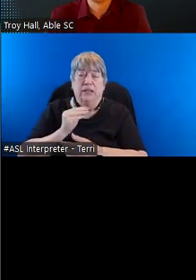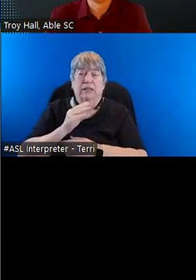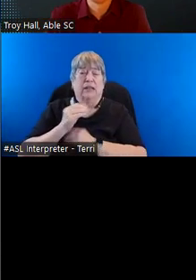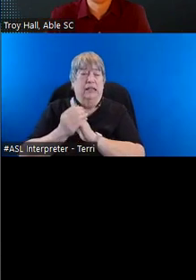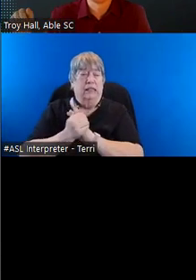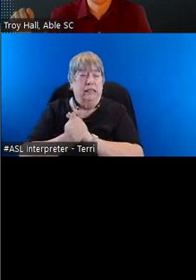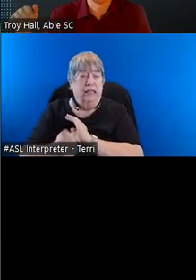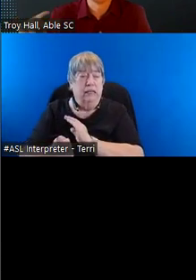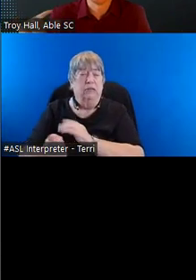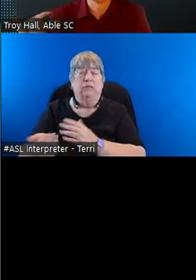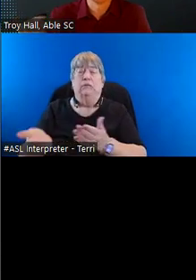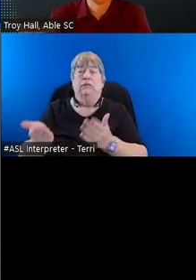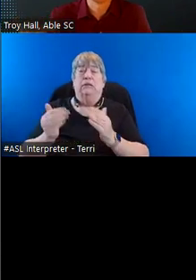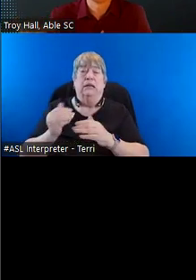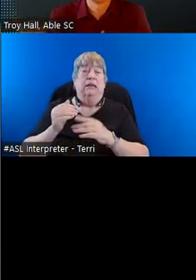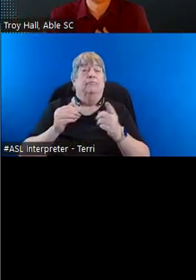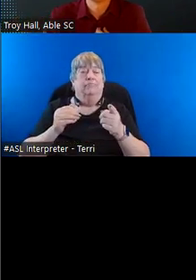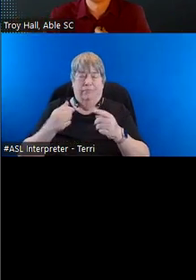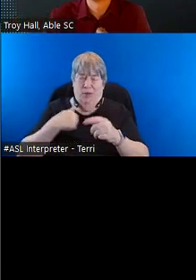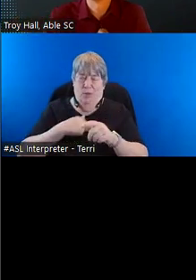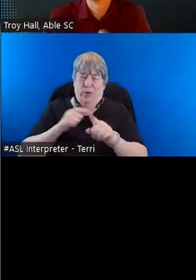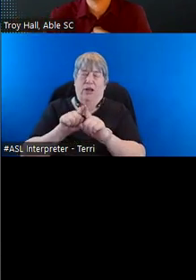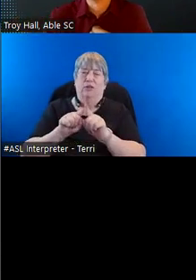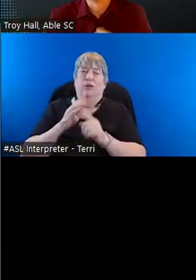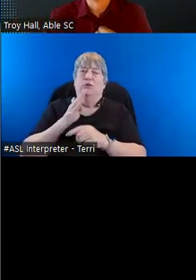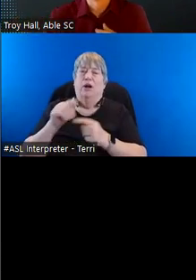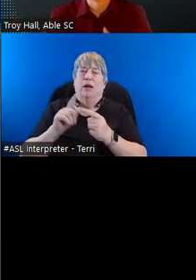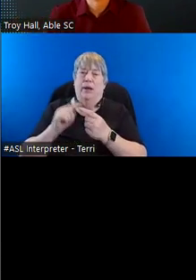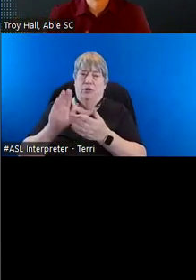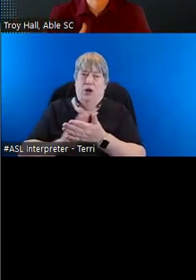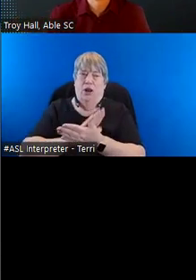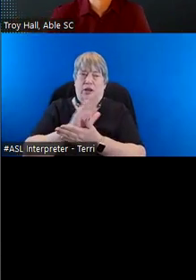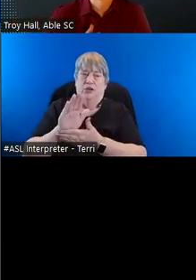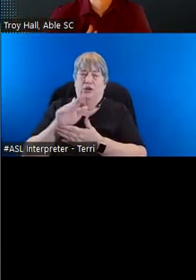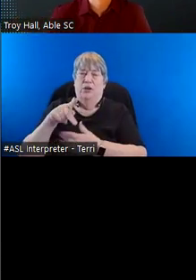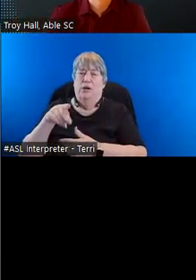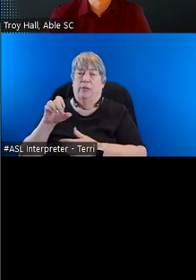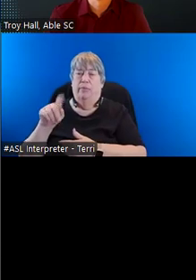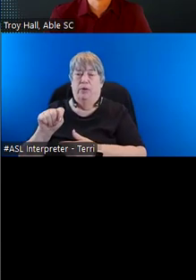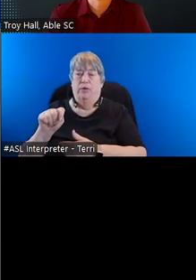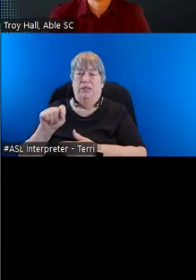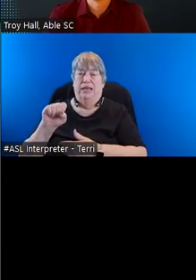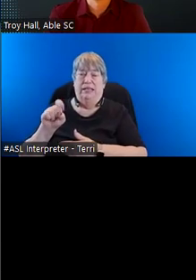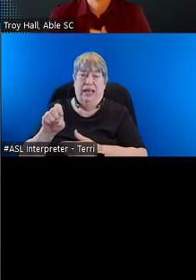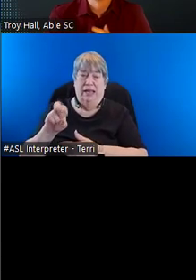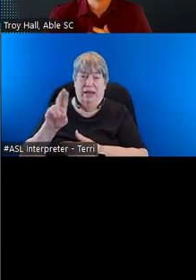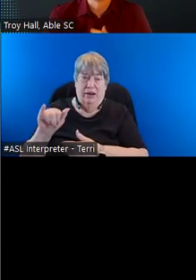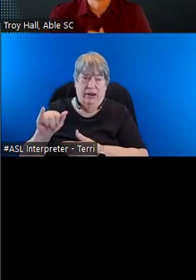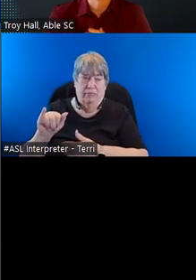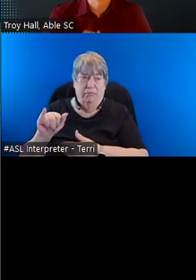on post-secondary education is also one of those fundamental pre-eds. So that means helping students with disabilities